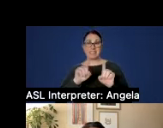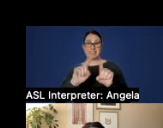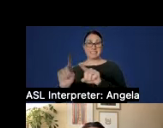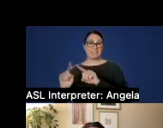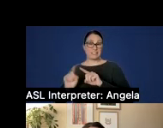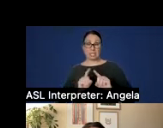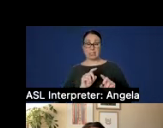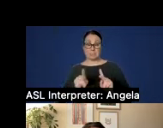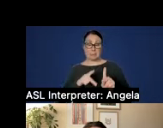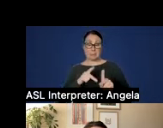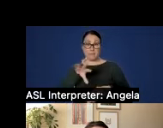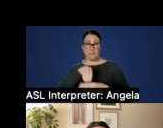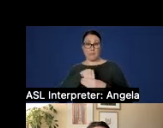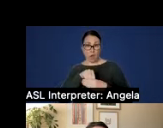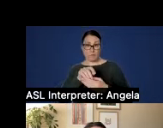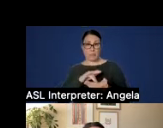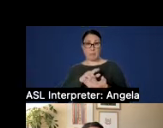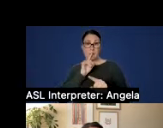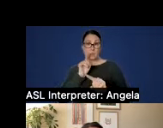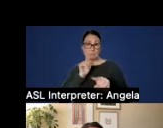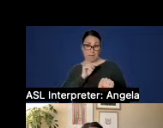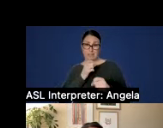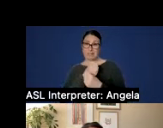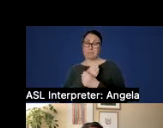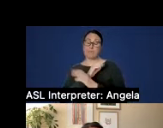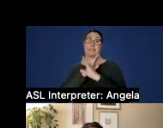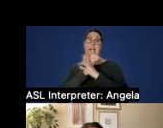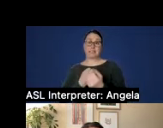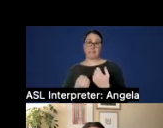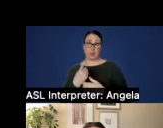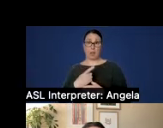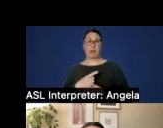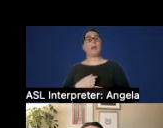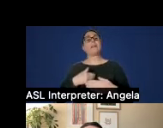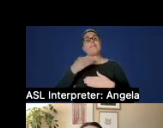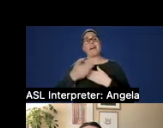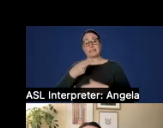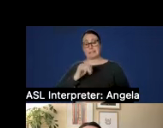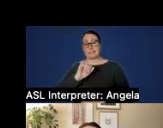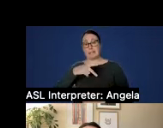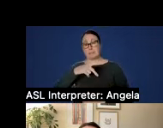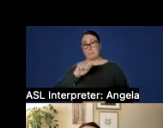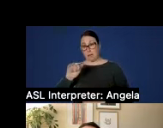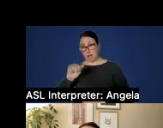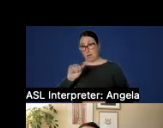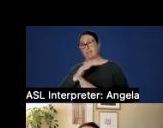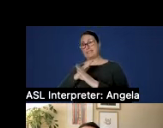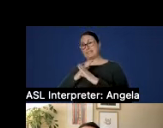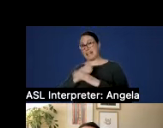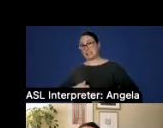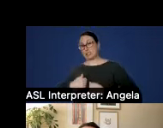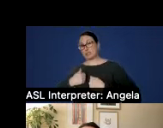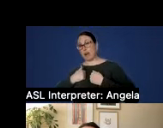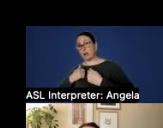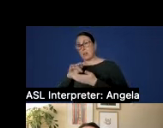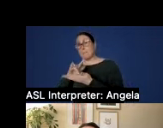response. And the next safeguard is HIPAA, which would protect the survivor's medical information, ideally with